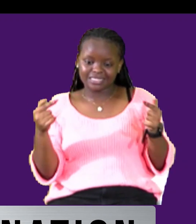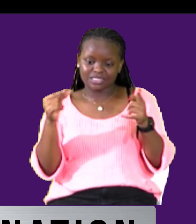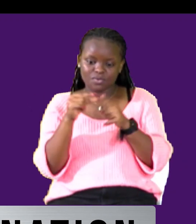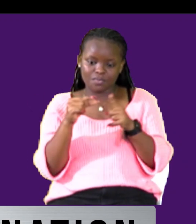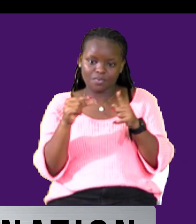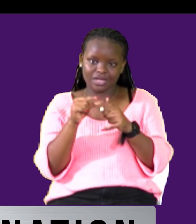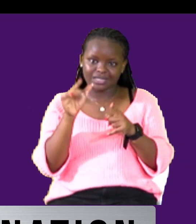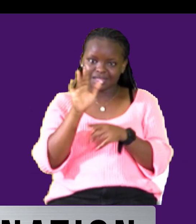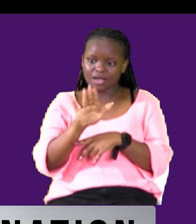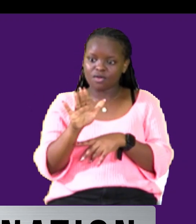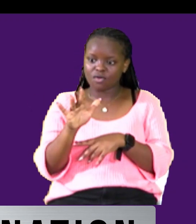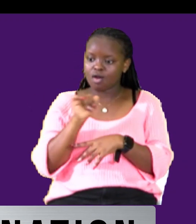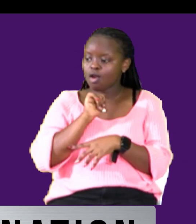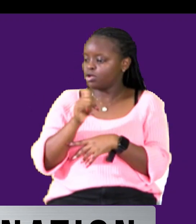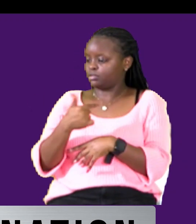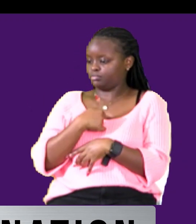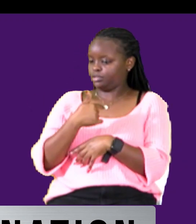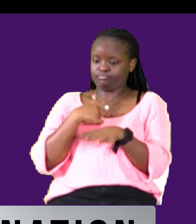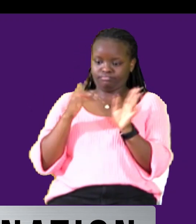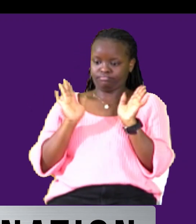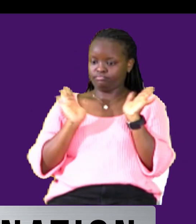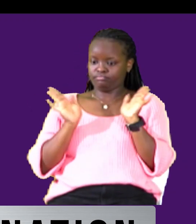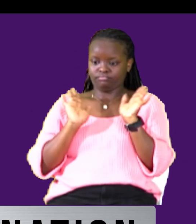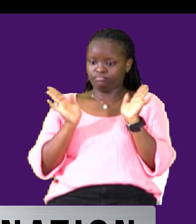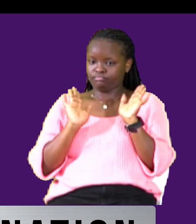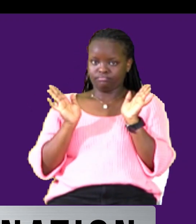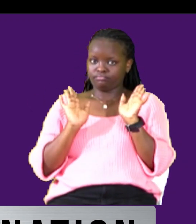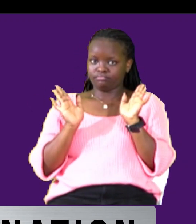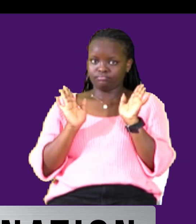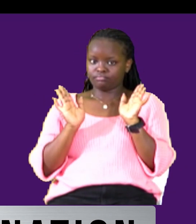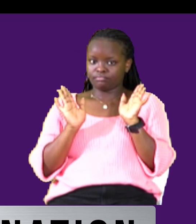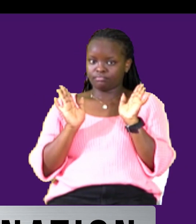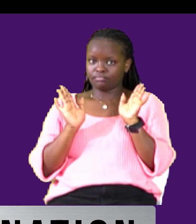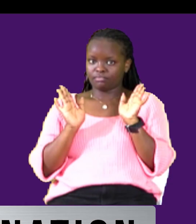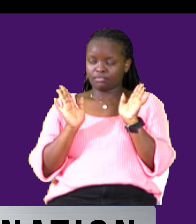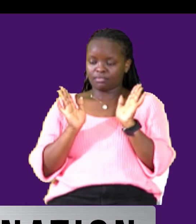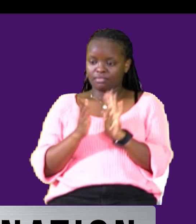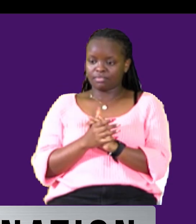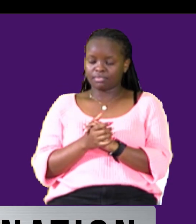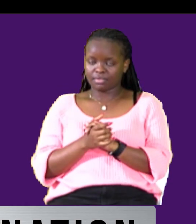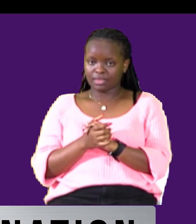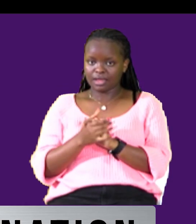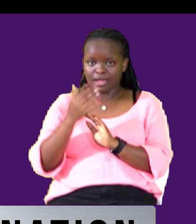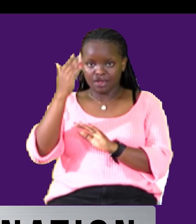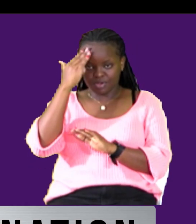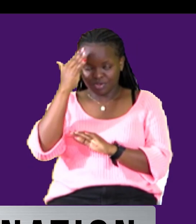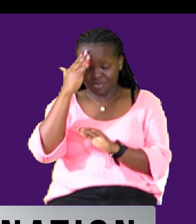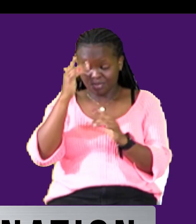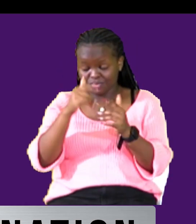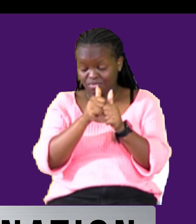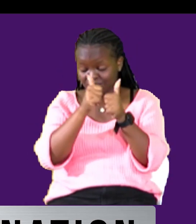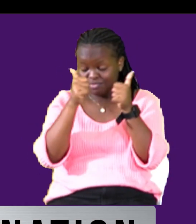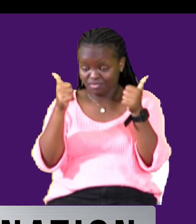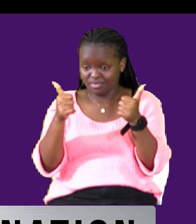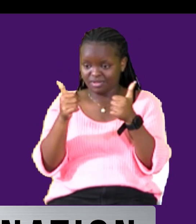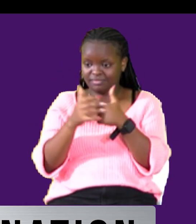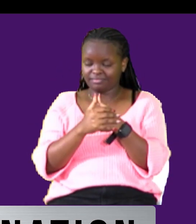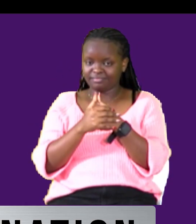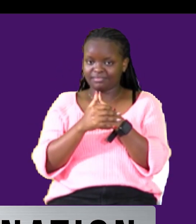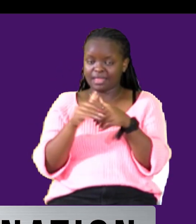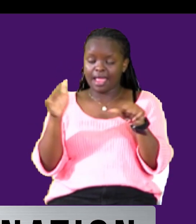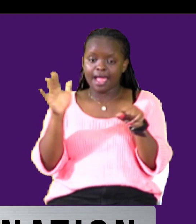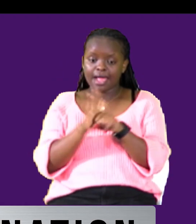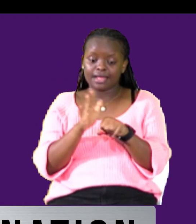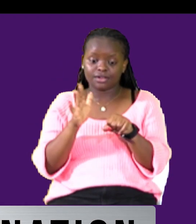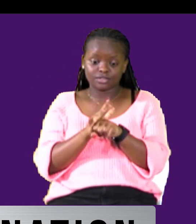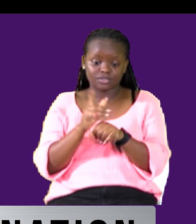say, not me. Yes. You have misquoted, and they do that many times. True. So a lot of what